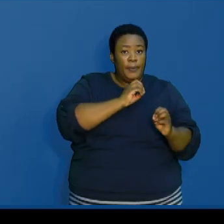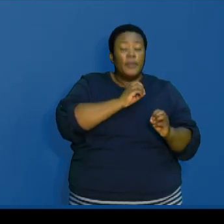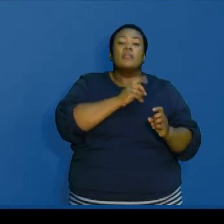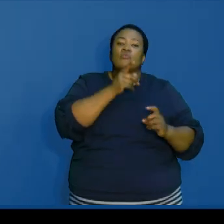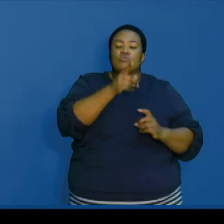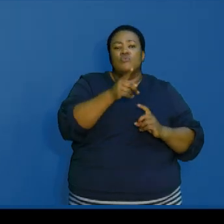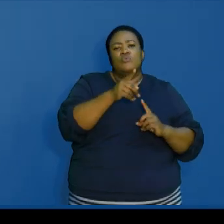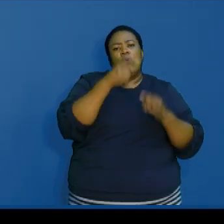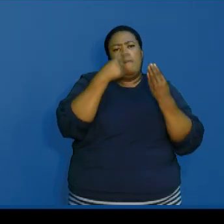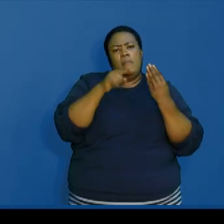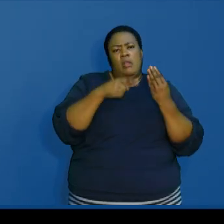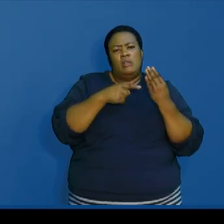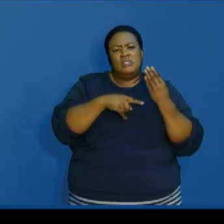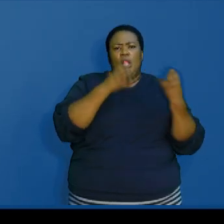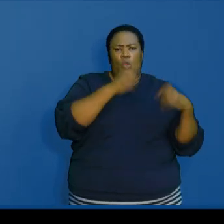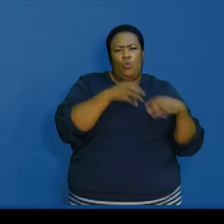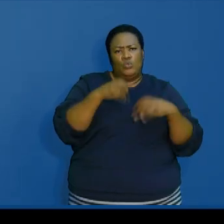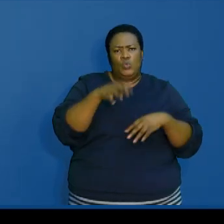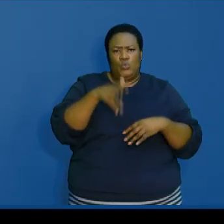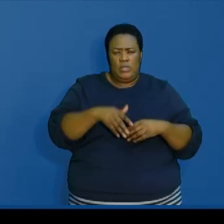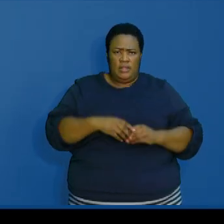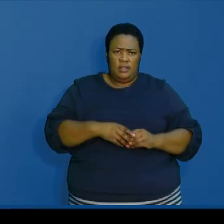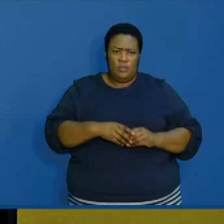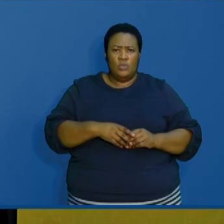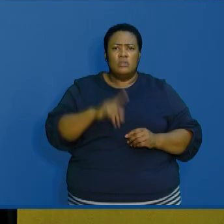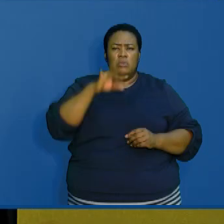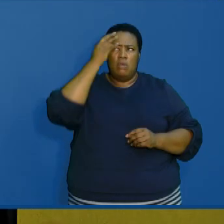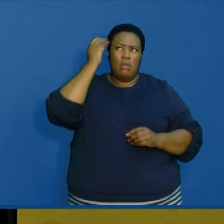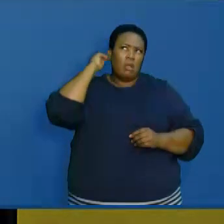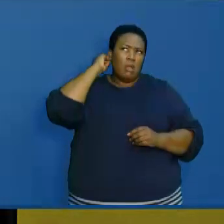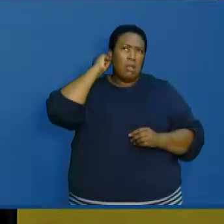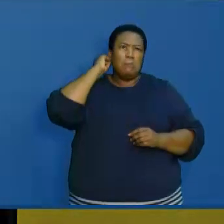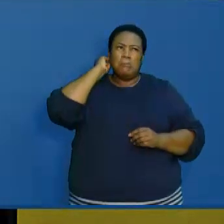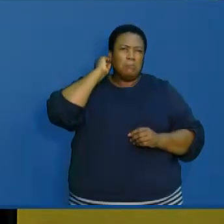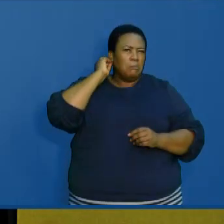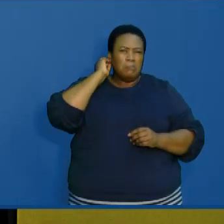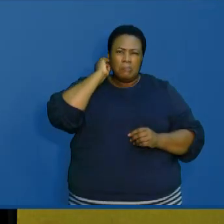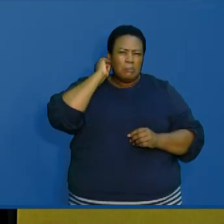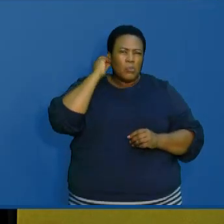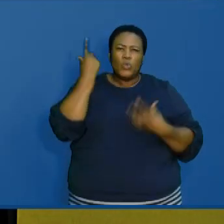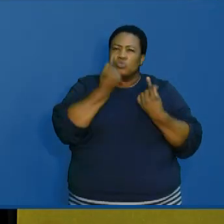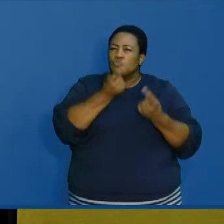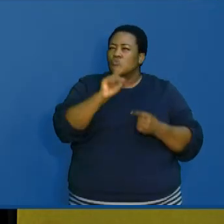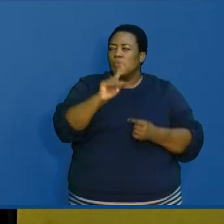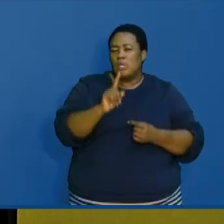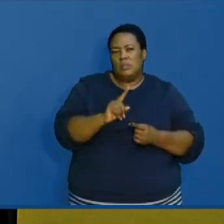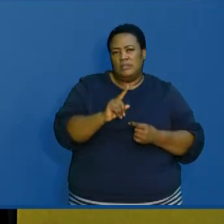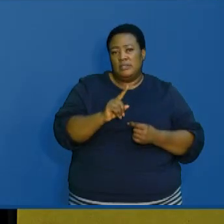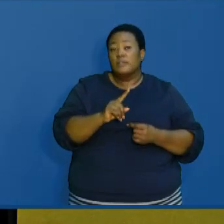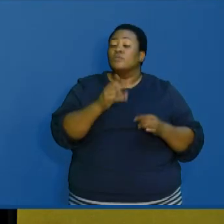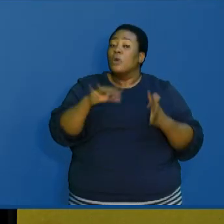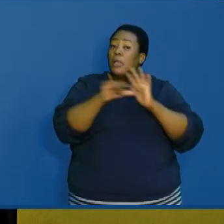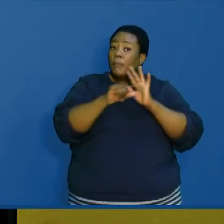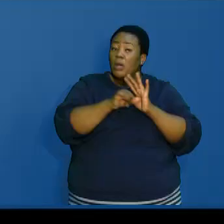lose out on what it is you need to do in literature paper 2. So it is quite important for you to read